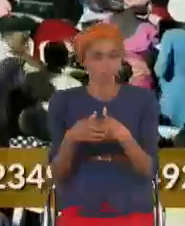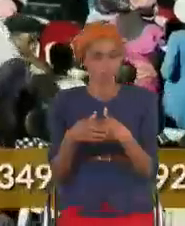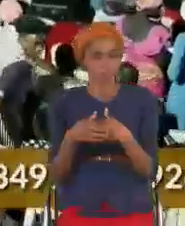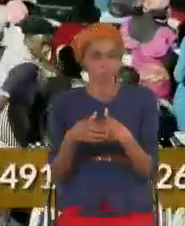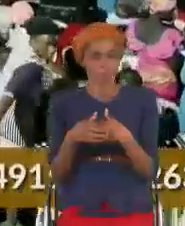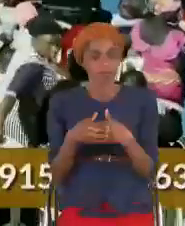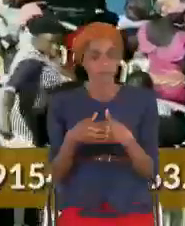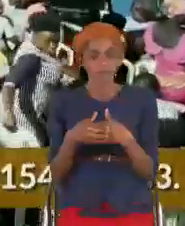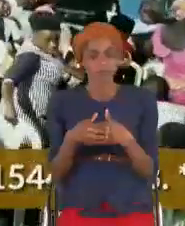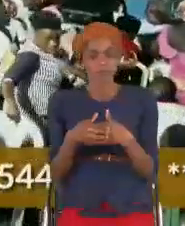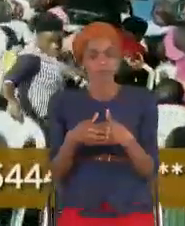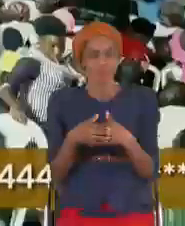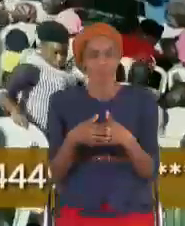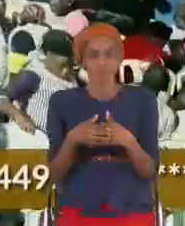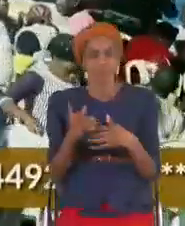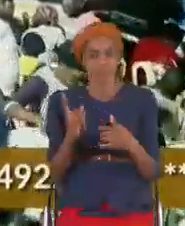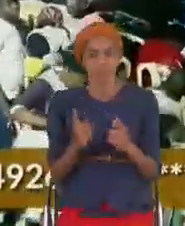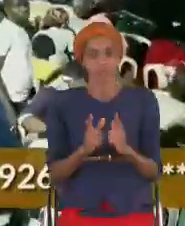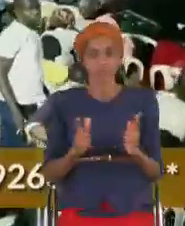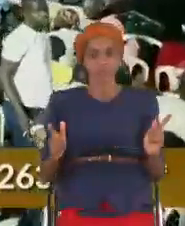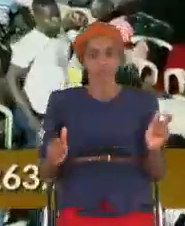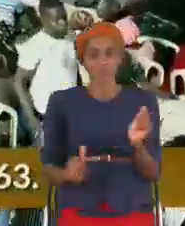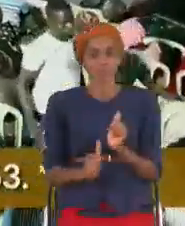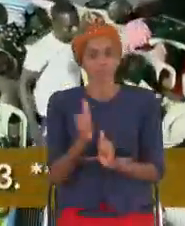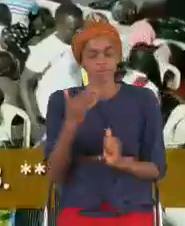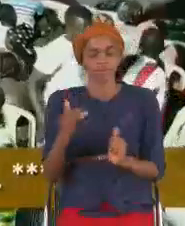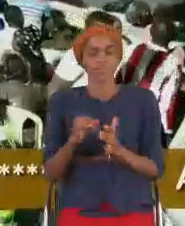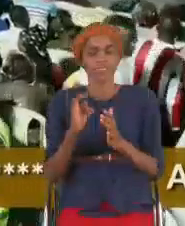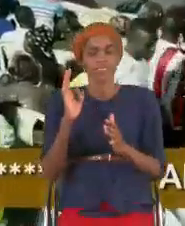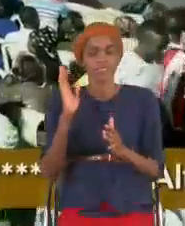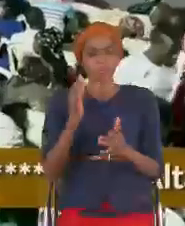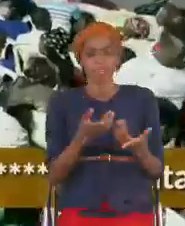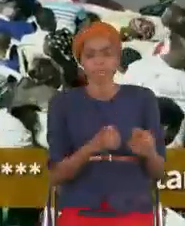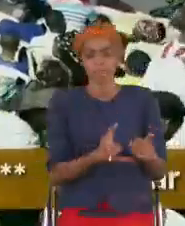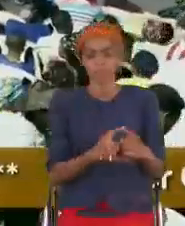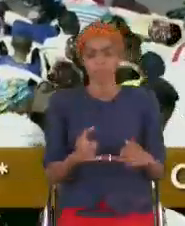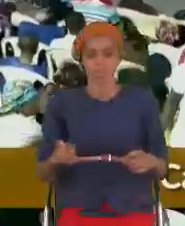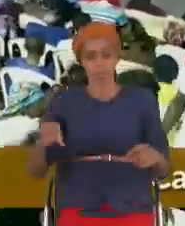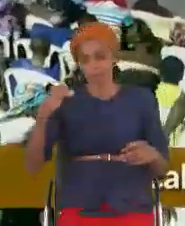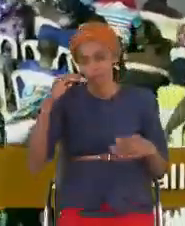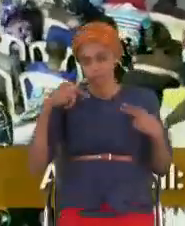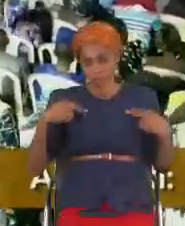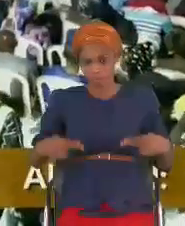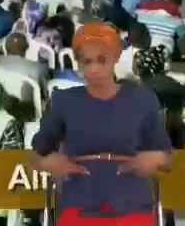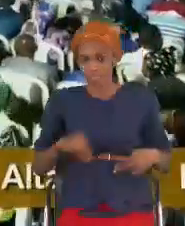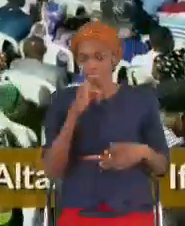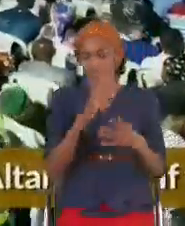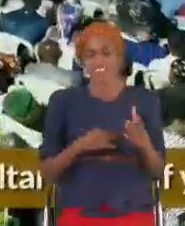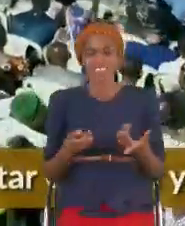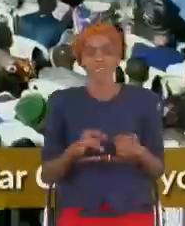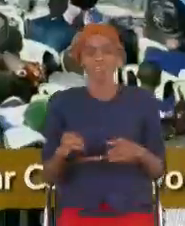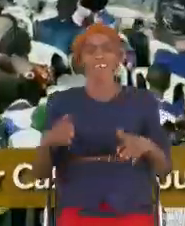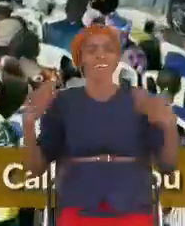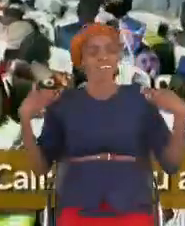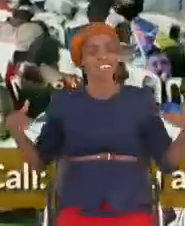The greatest thing that could happen to a human being is what is happening now. Angels are rejoicing,